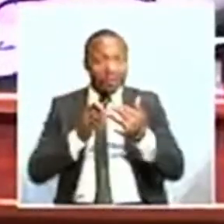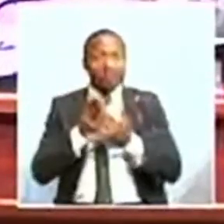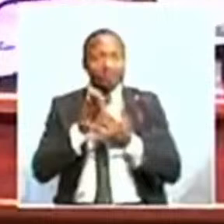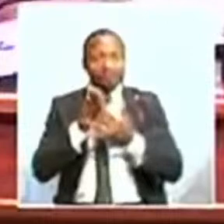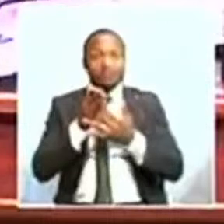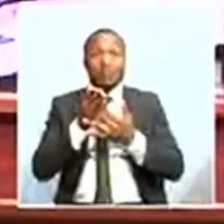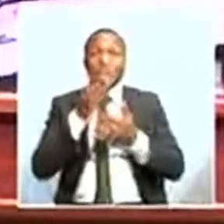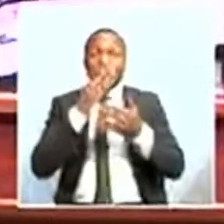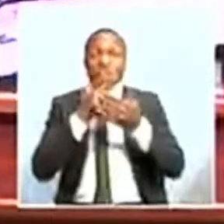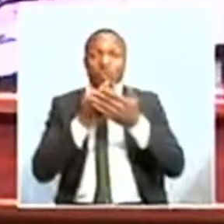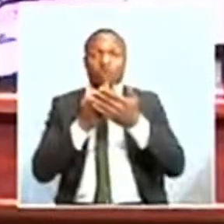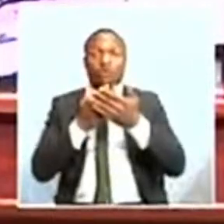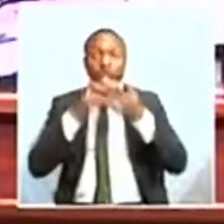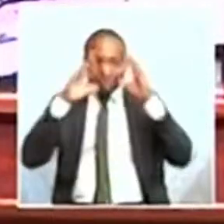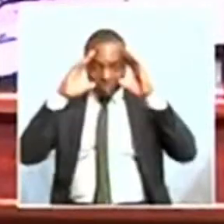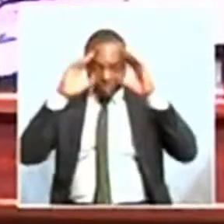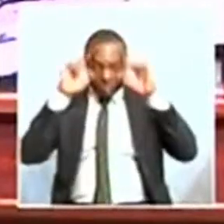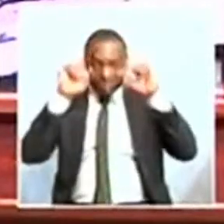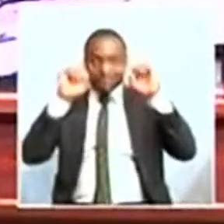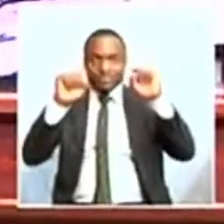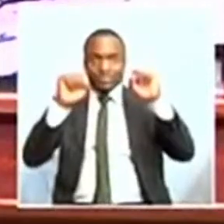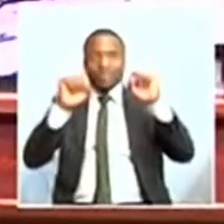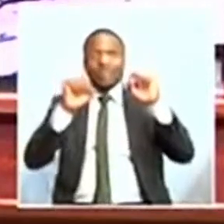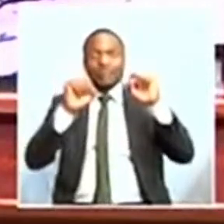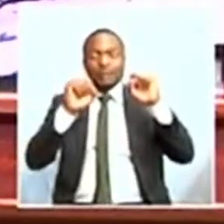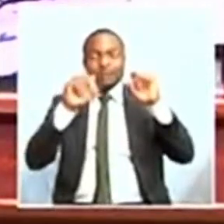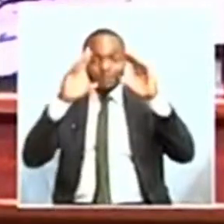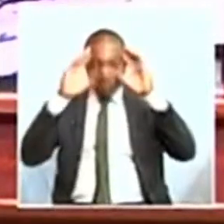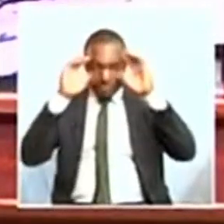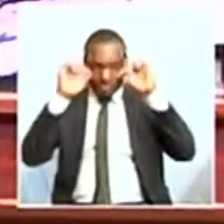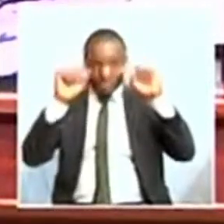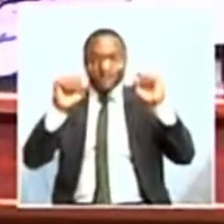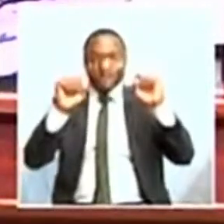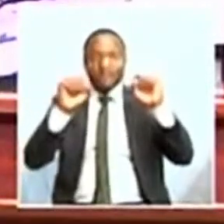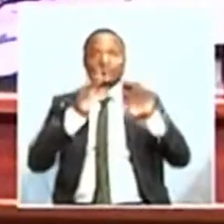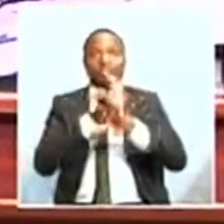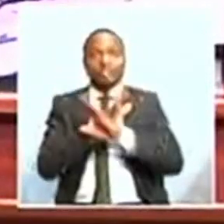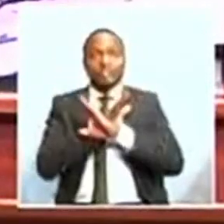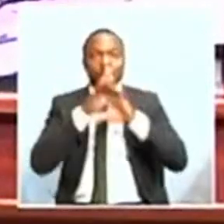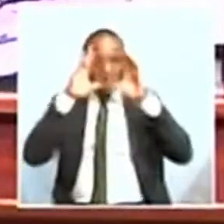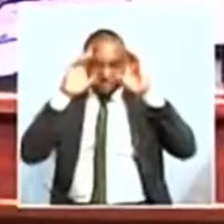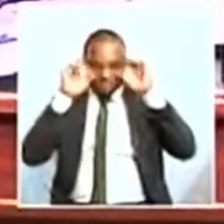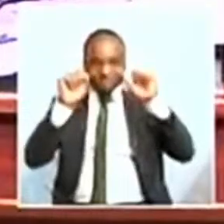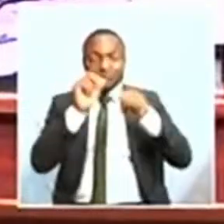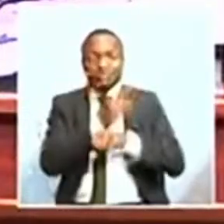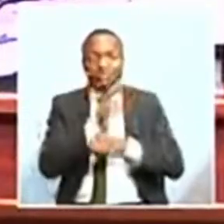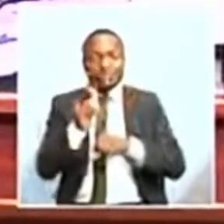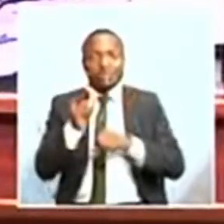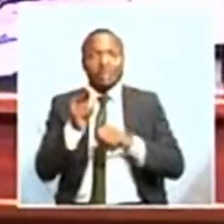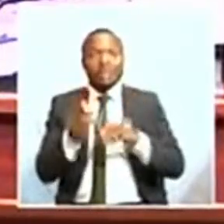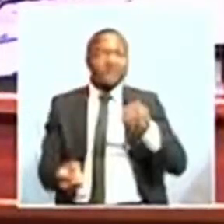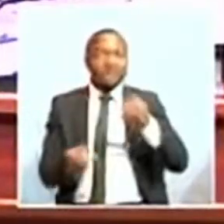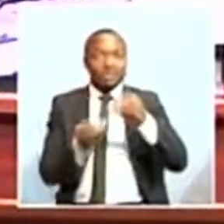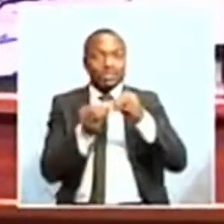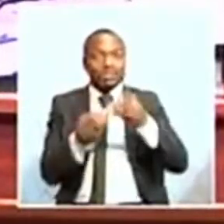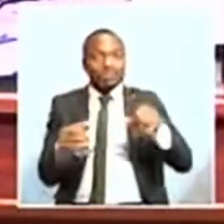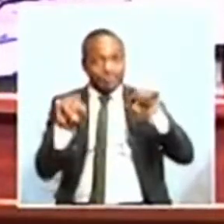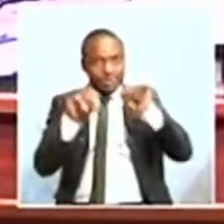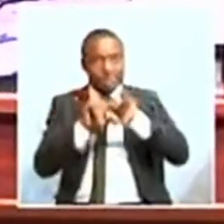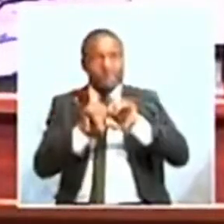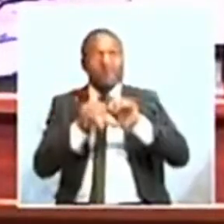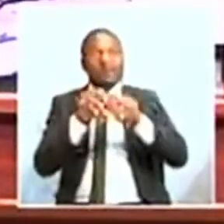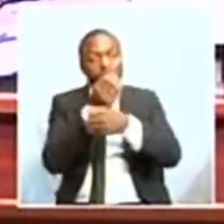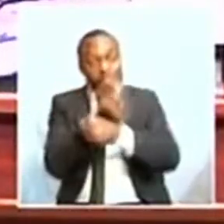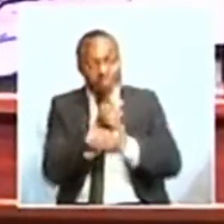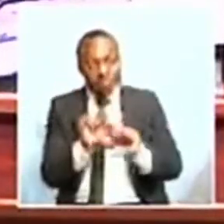excellent leadership of our Republican President, His Excellency Mr. Hakainde Hichilema, attaches great importance to securing